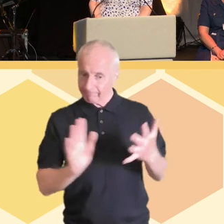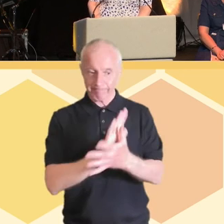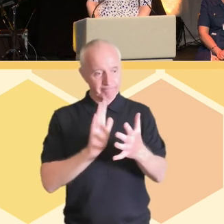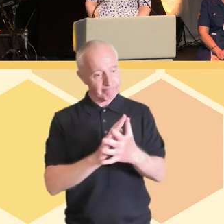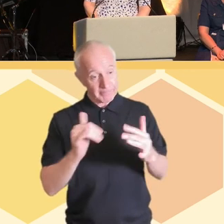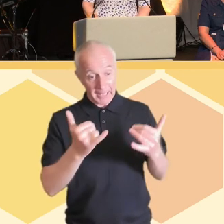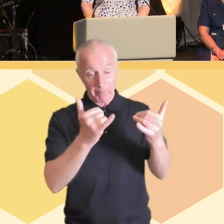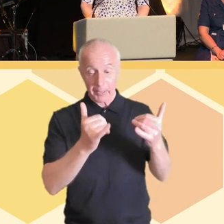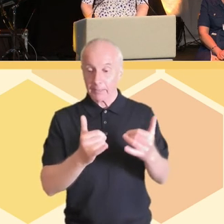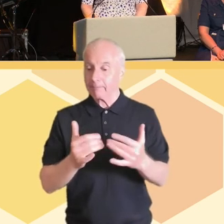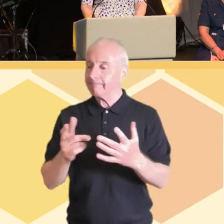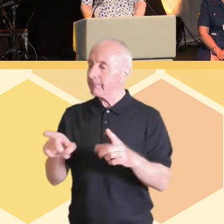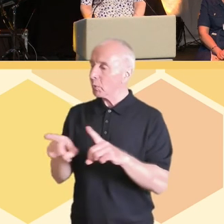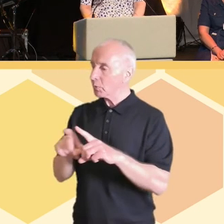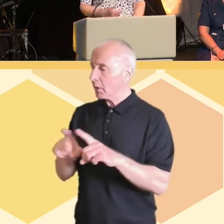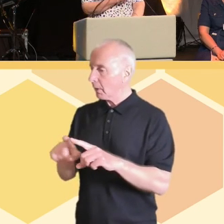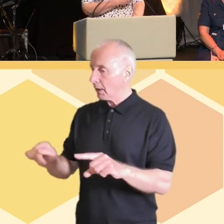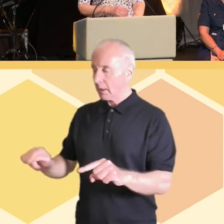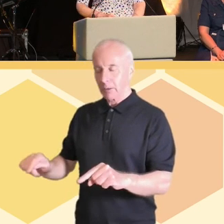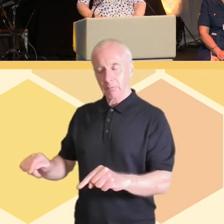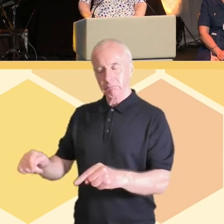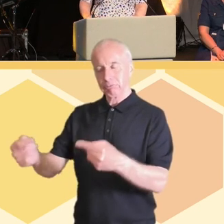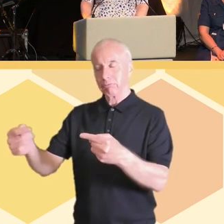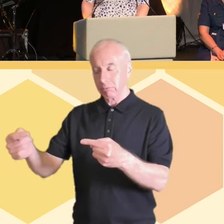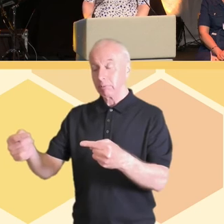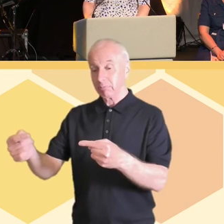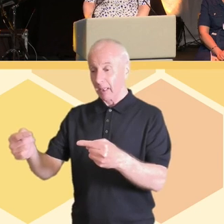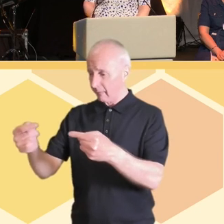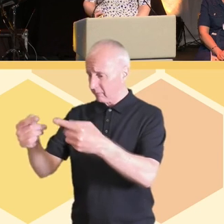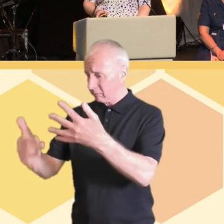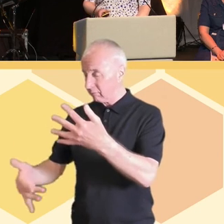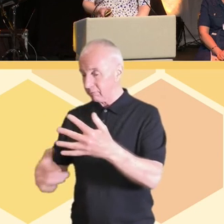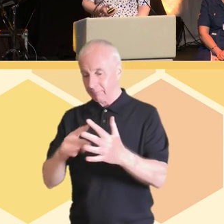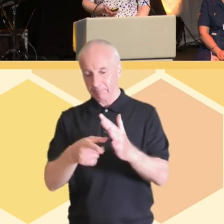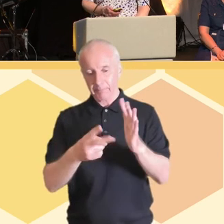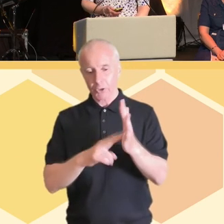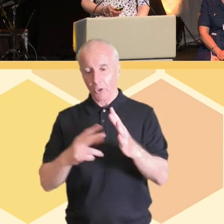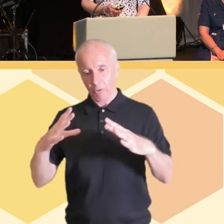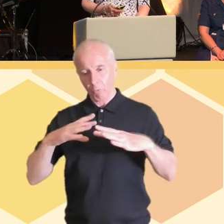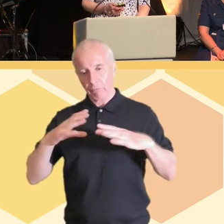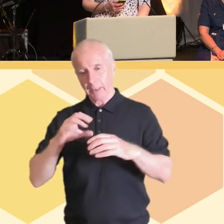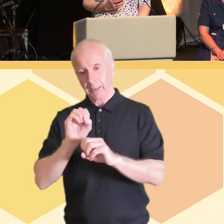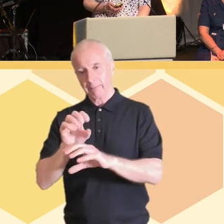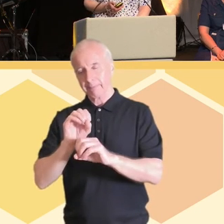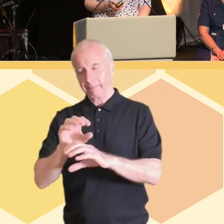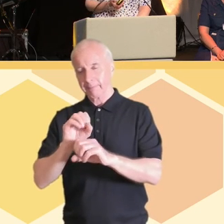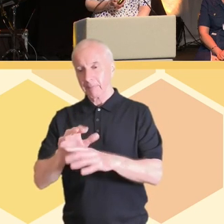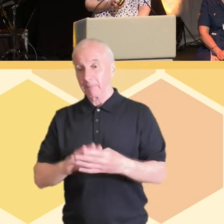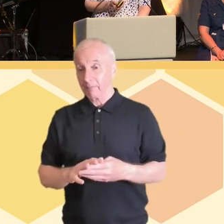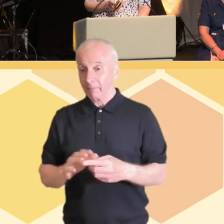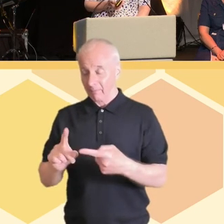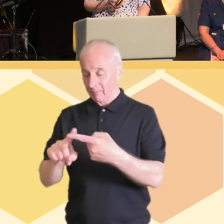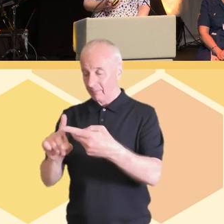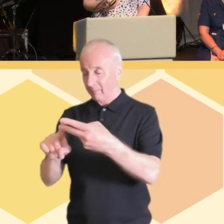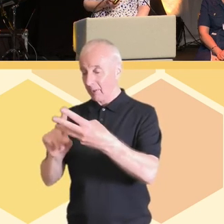we also face some big challenges, and John's already alluded to some of those, hasn't he? There are three key